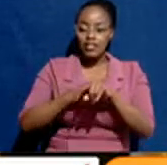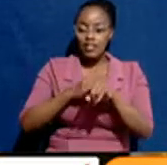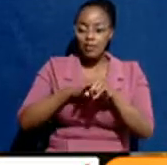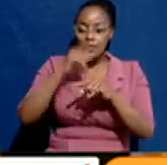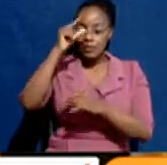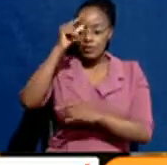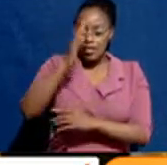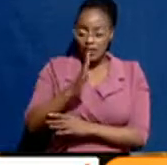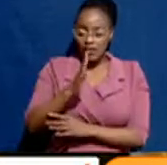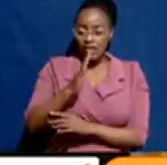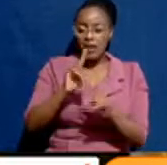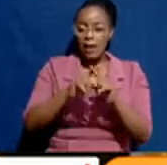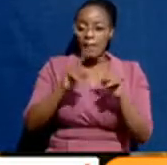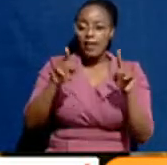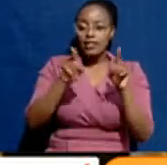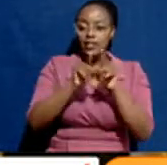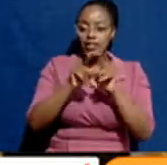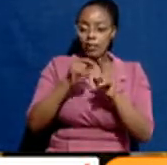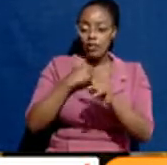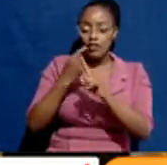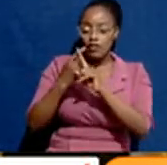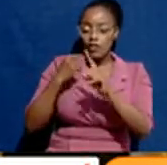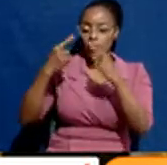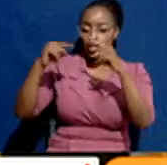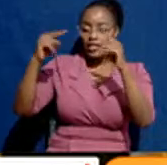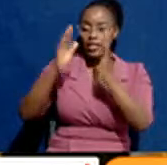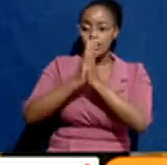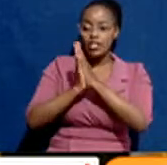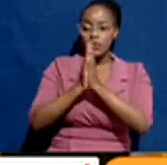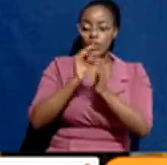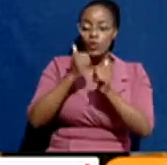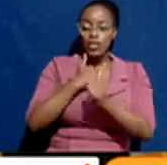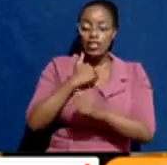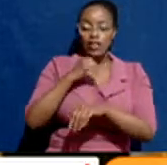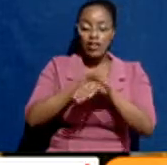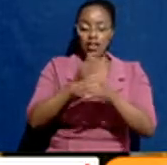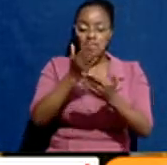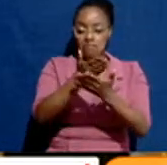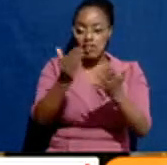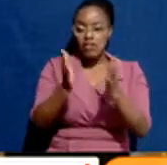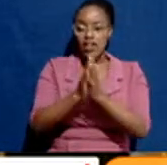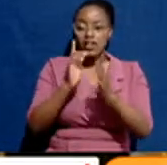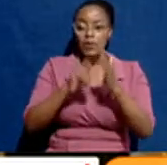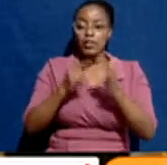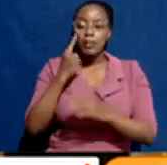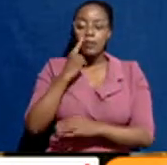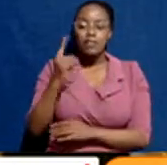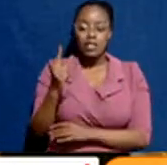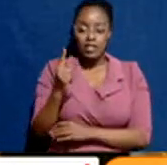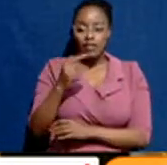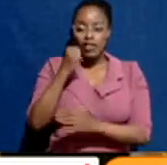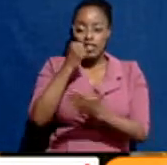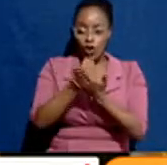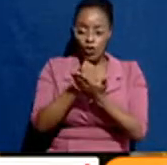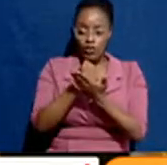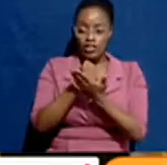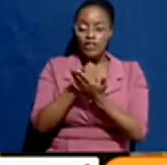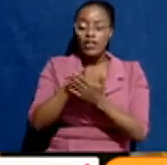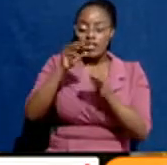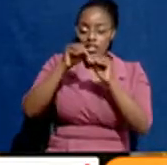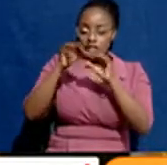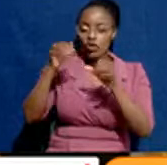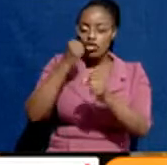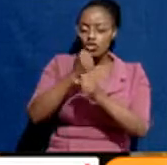governor, but from the success stories I have gotten and what I have seen in office,